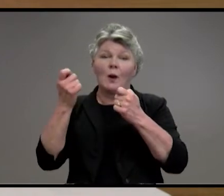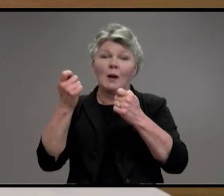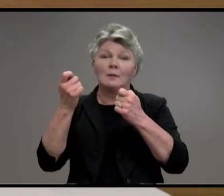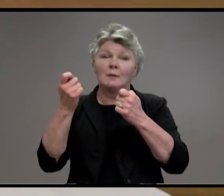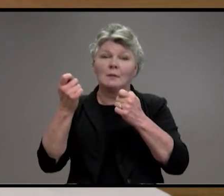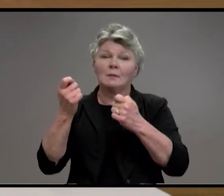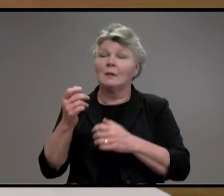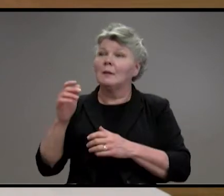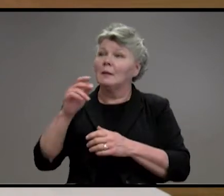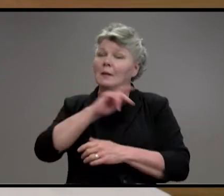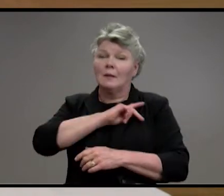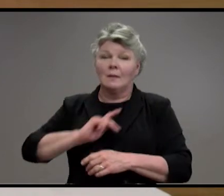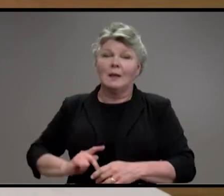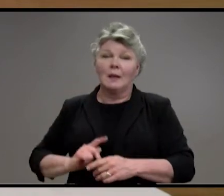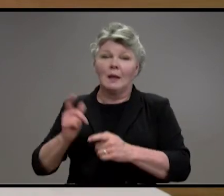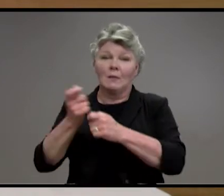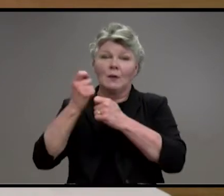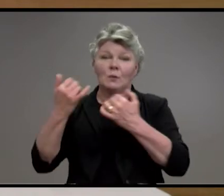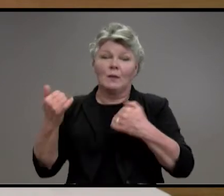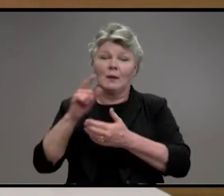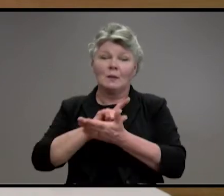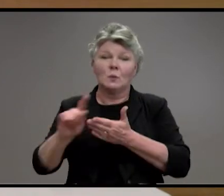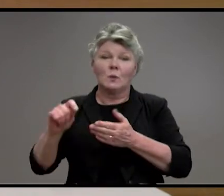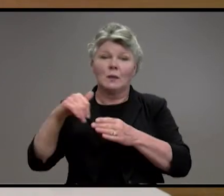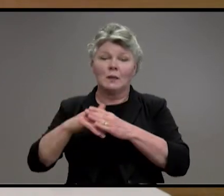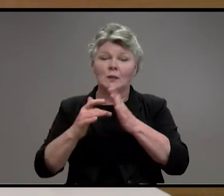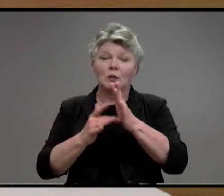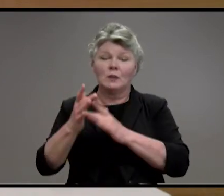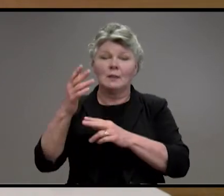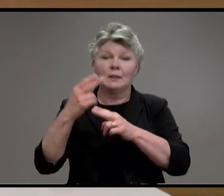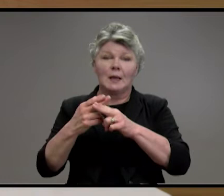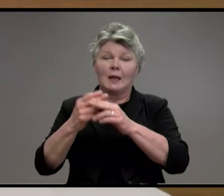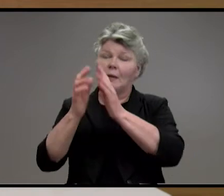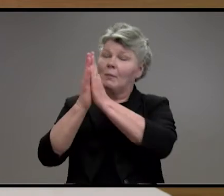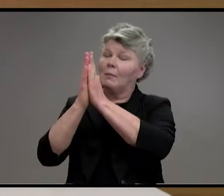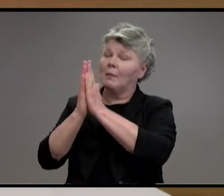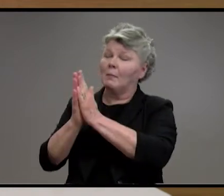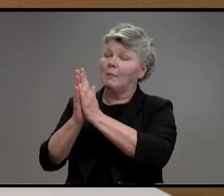of the King this week. In the name of Jesus, amen.